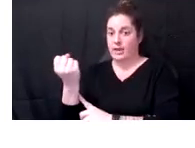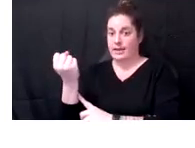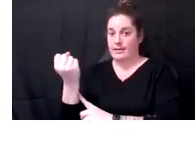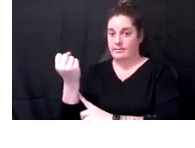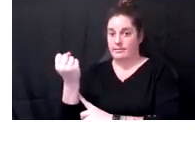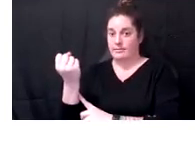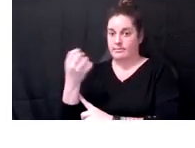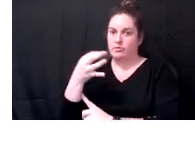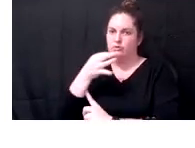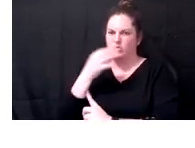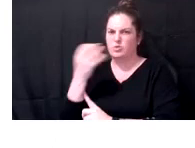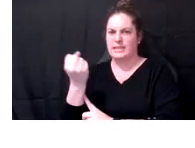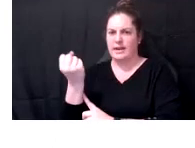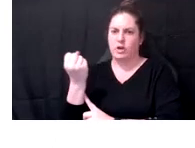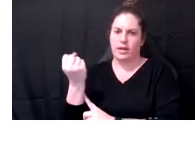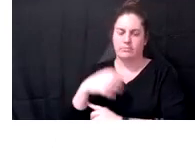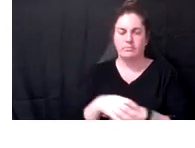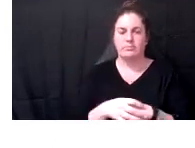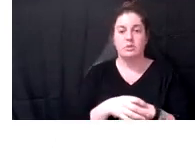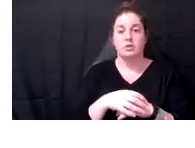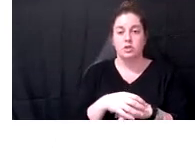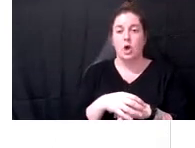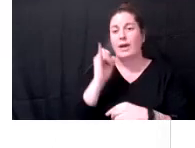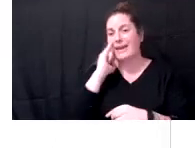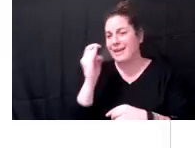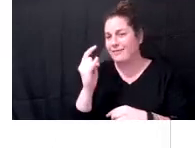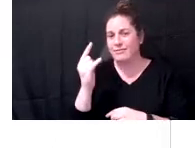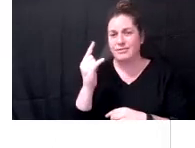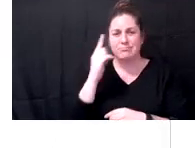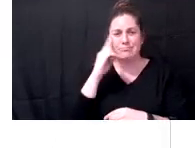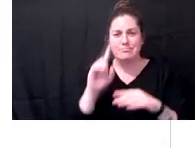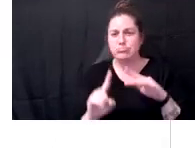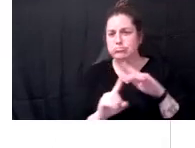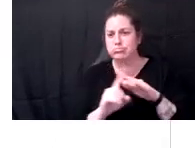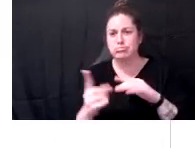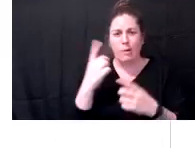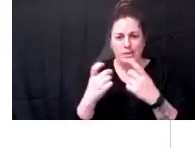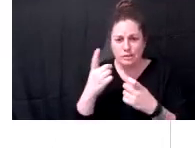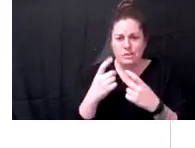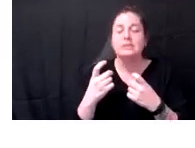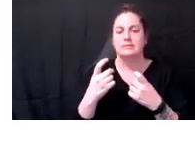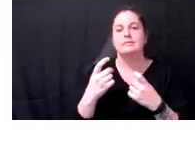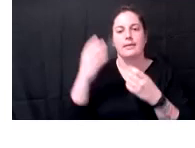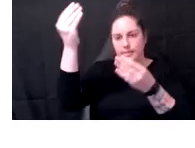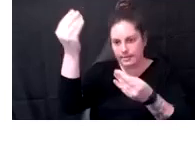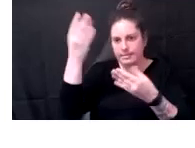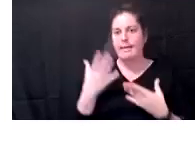what I would say to you is, while you're working, if you have questions, don't hesitate to reach out to me, because I know we're moving at